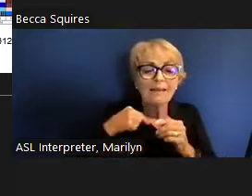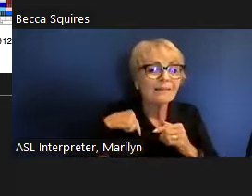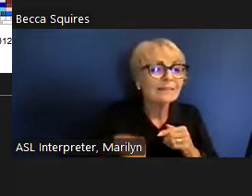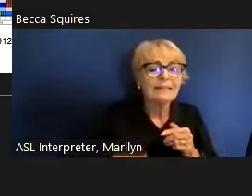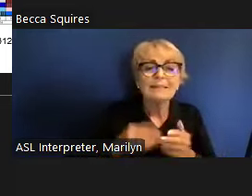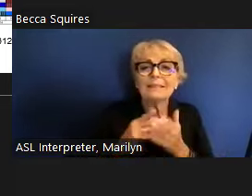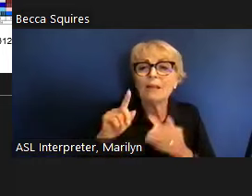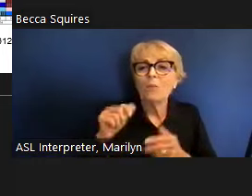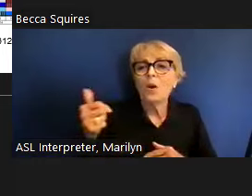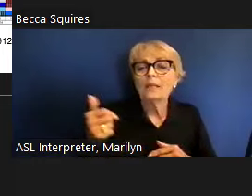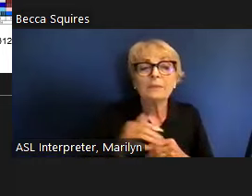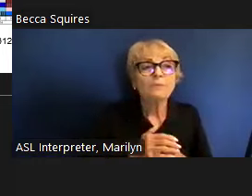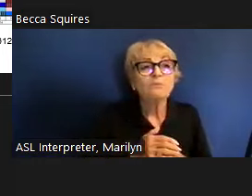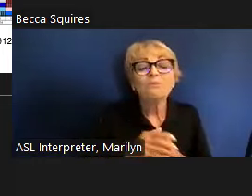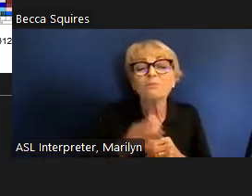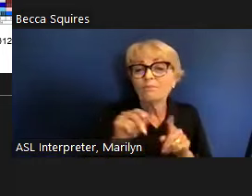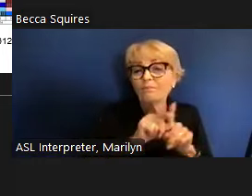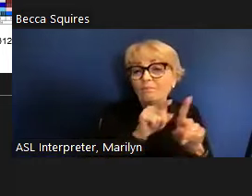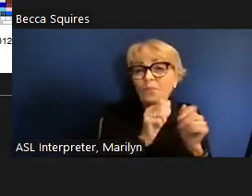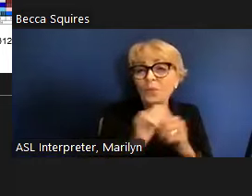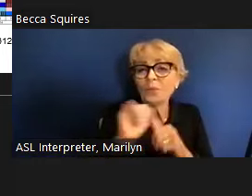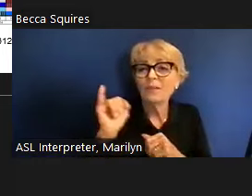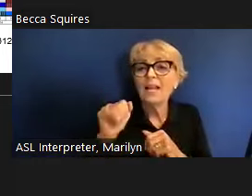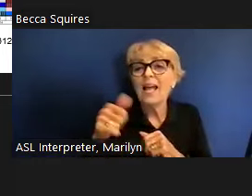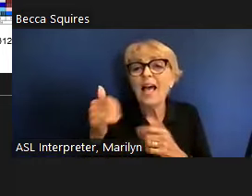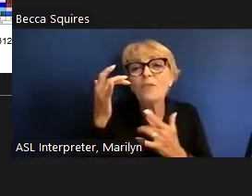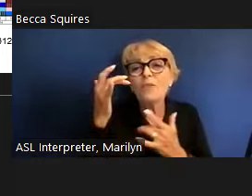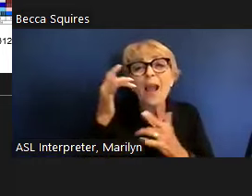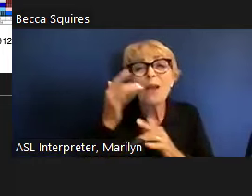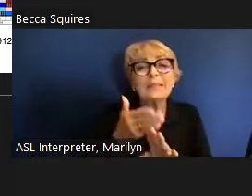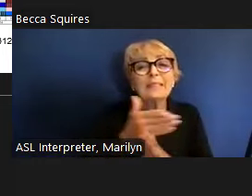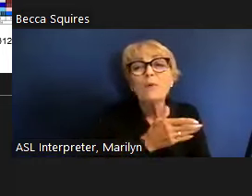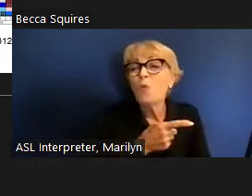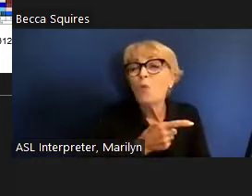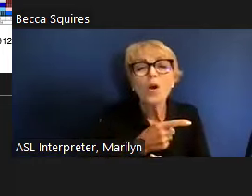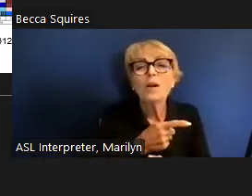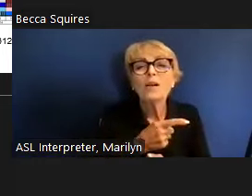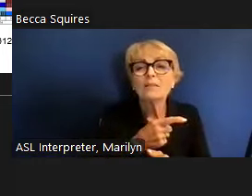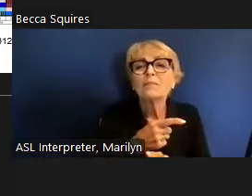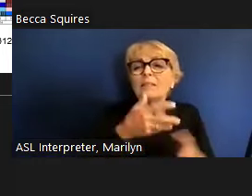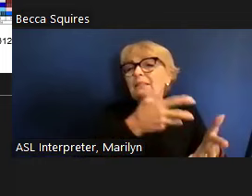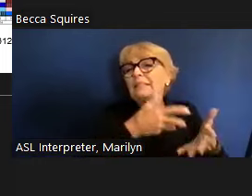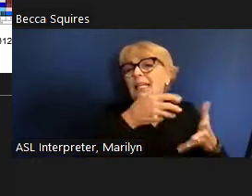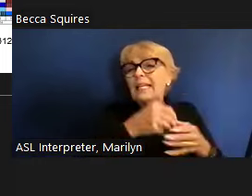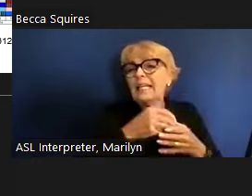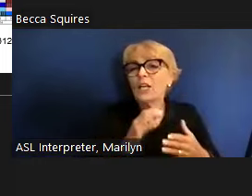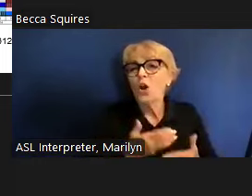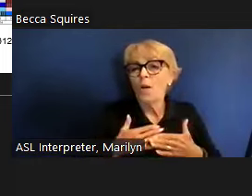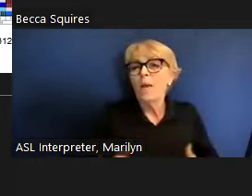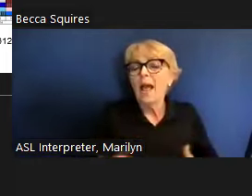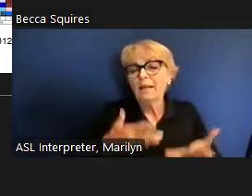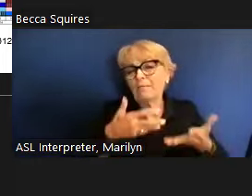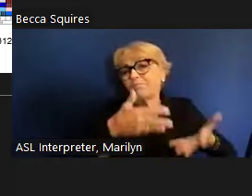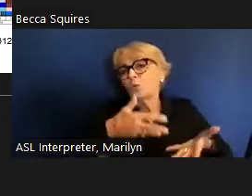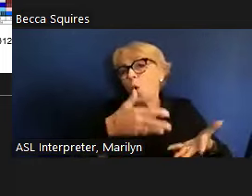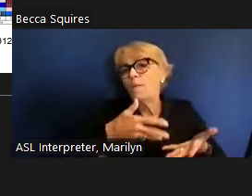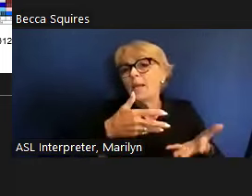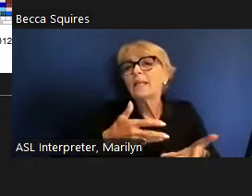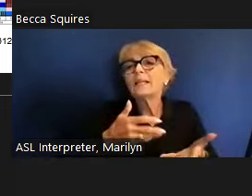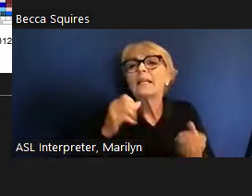thing is, when you have an infection, these other viruses that we've had before, they've been sitting in our body and they've been dormant, but they can